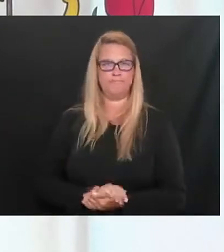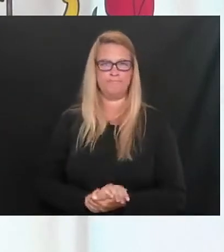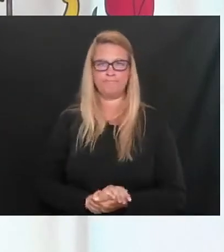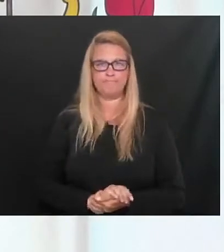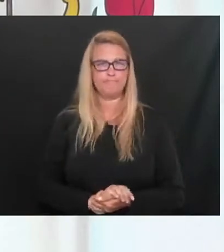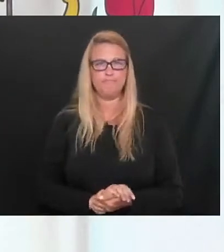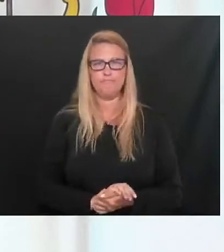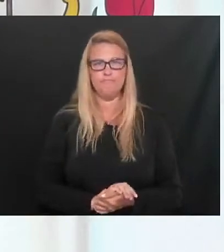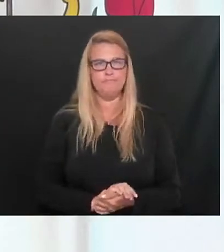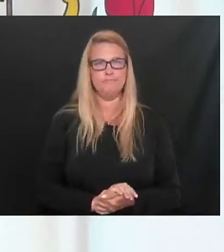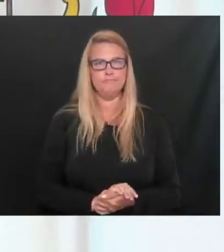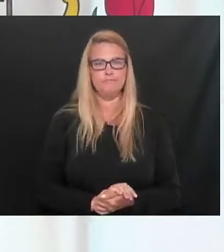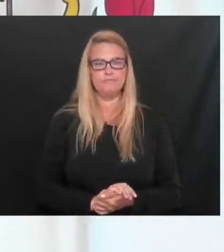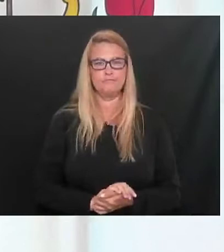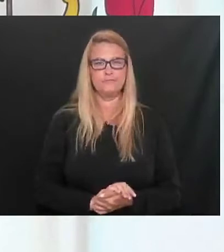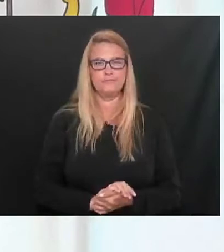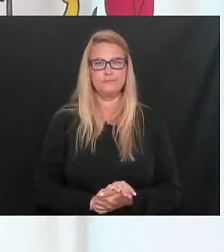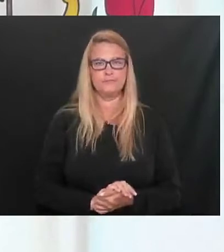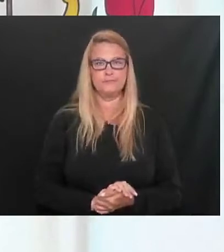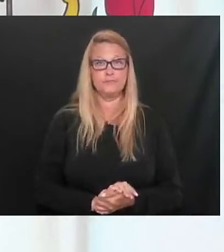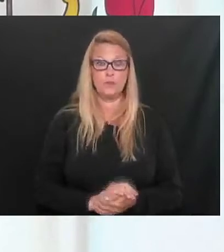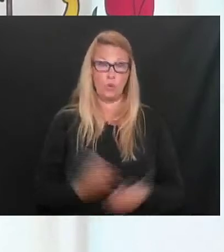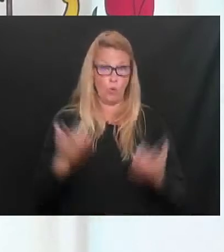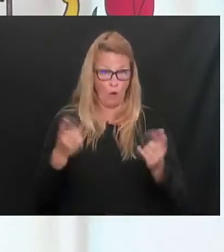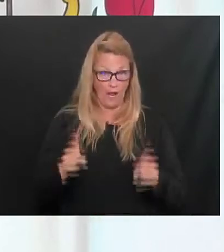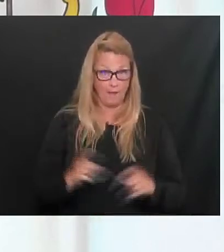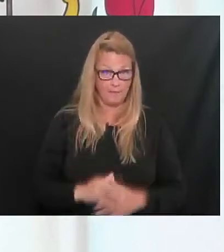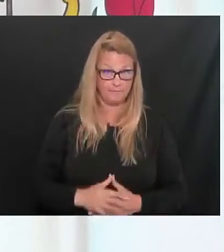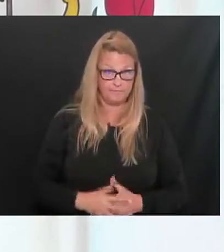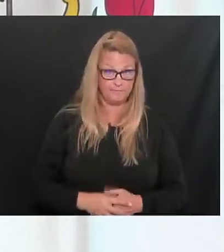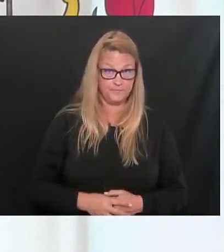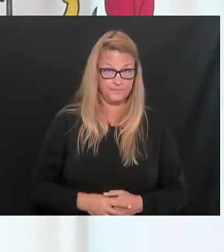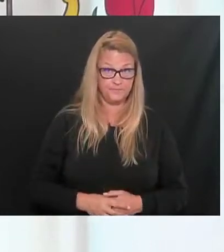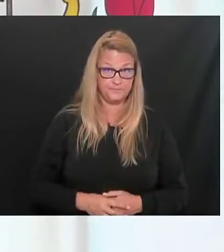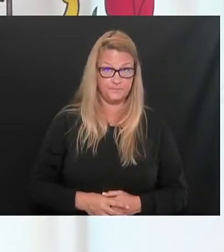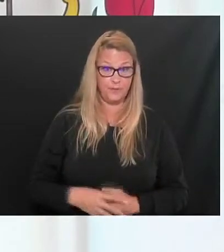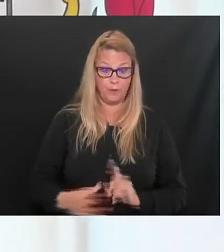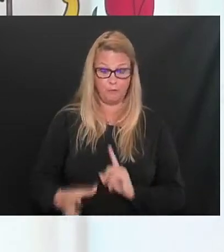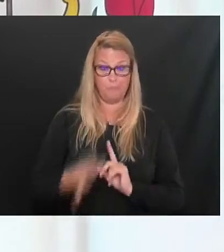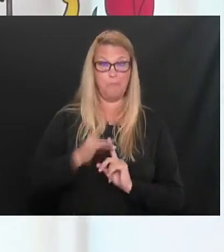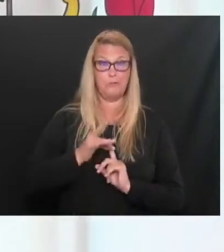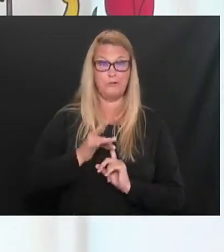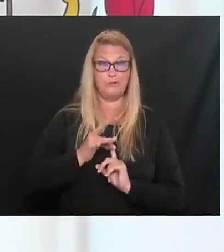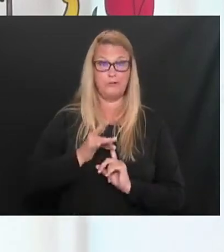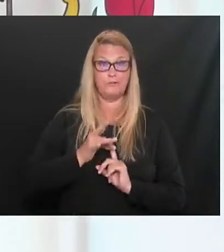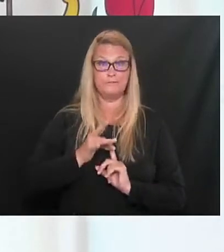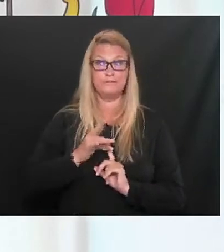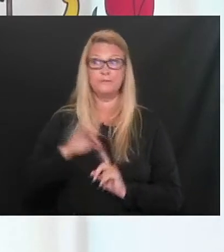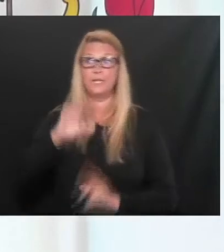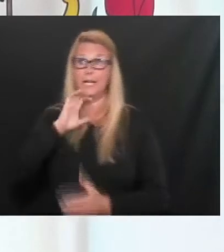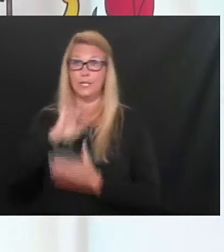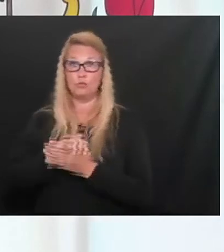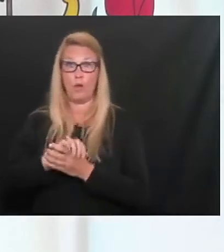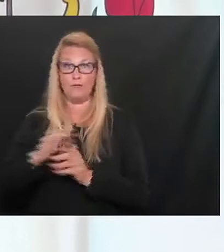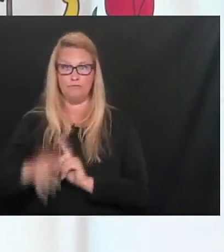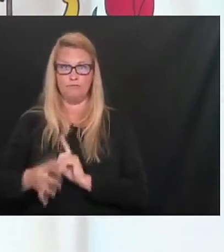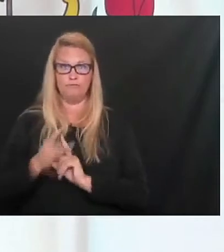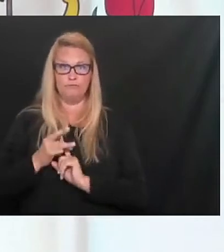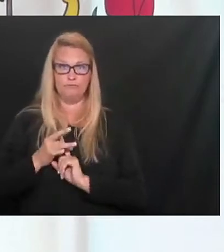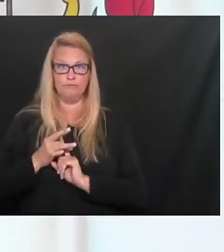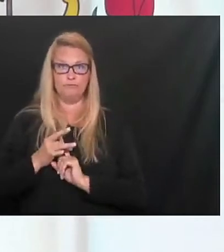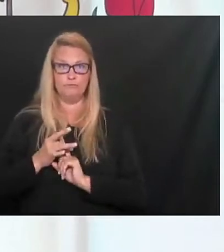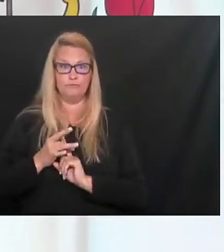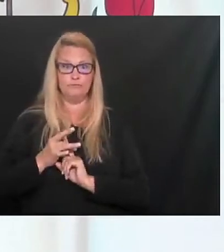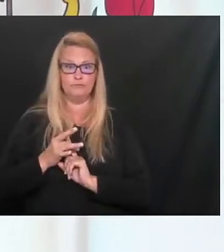been vaccinated. And lo and behold, he got COVID, and his wife got COVID. And